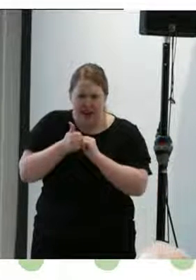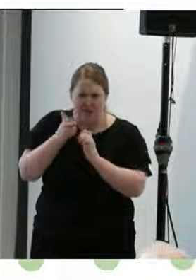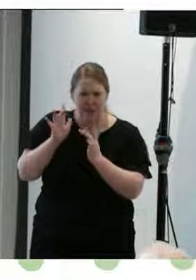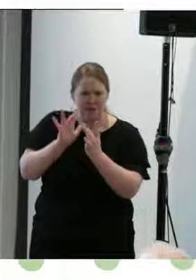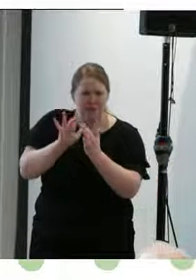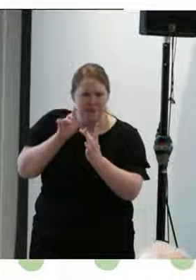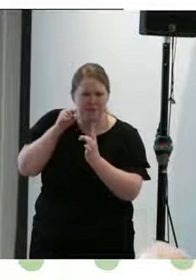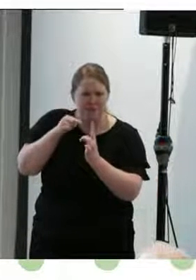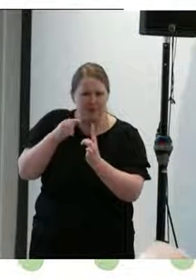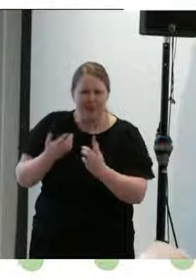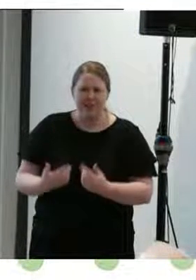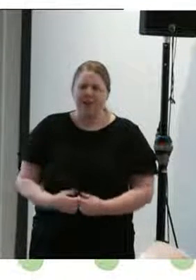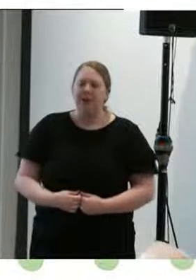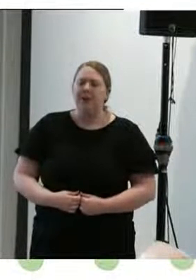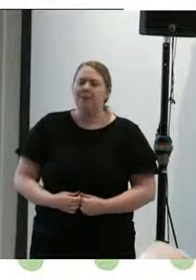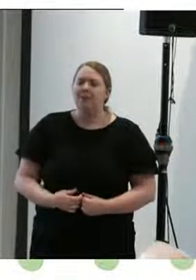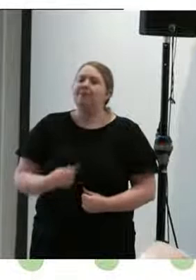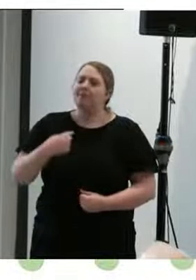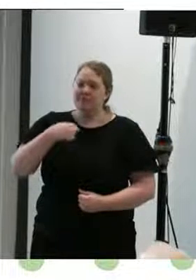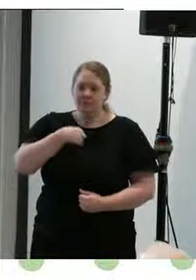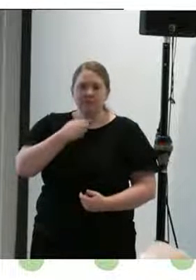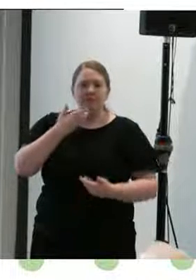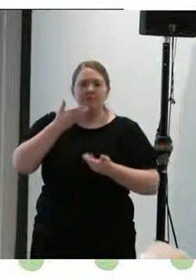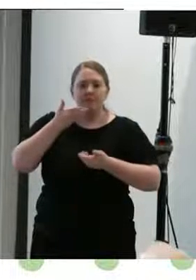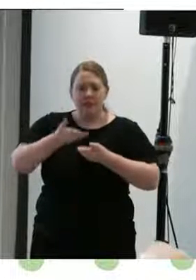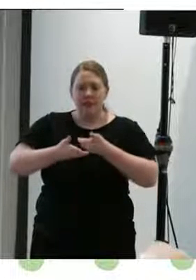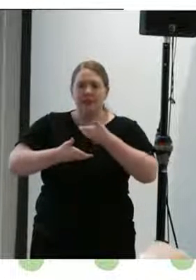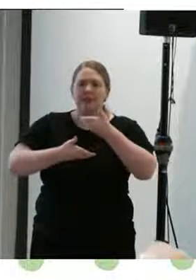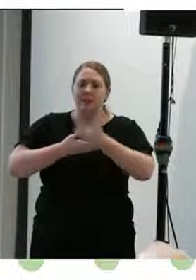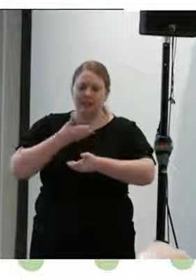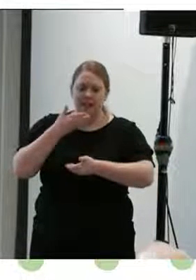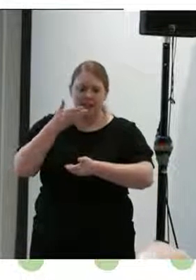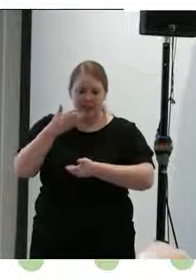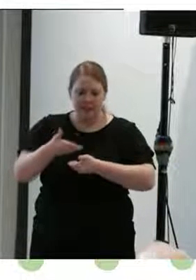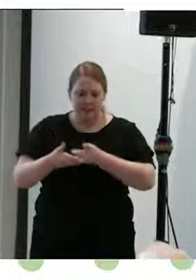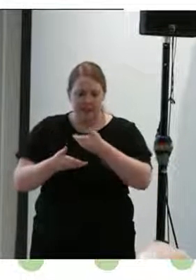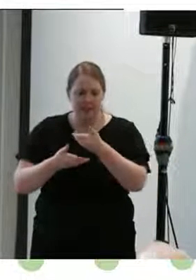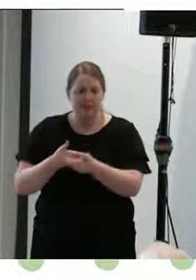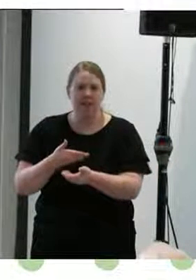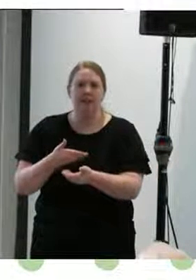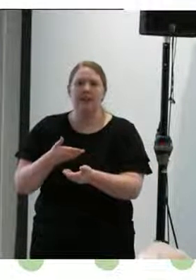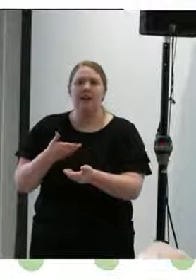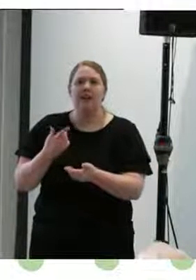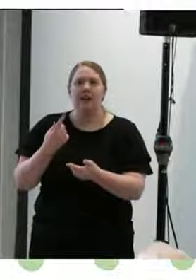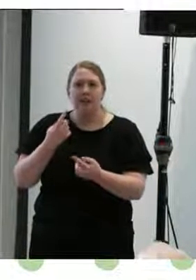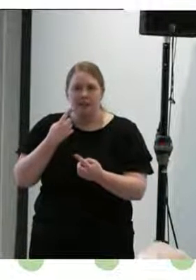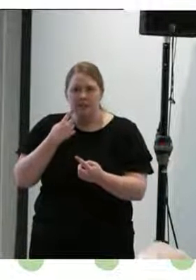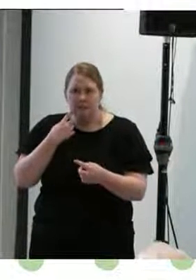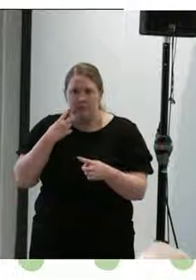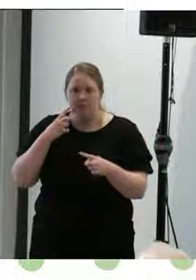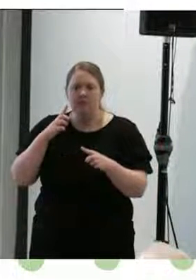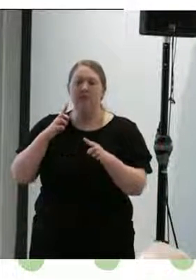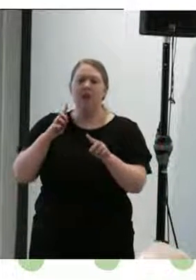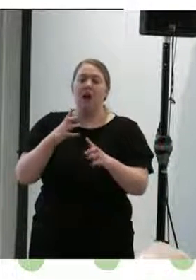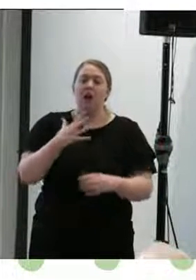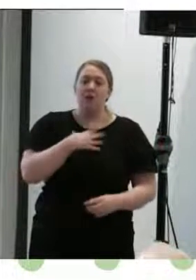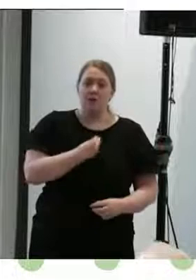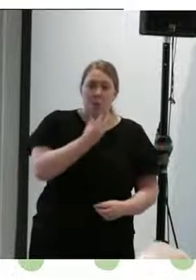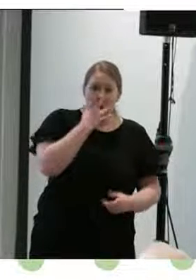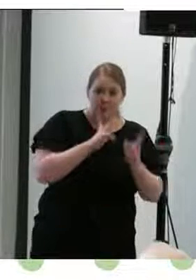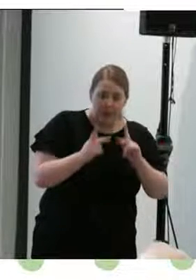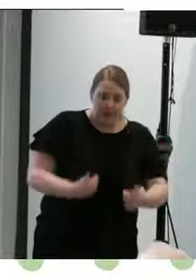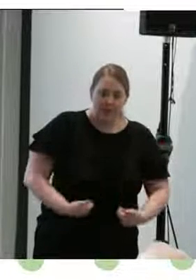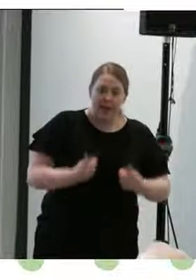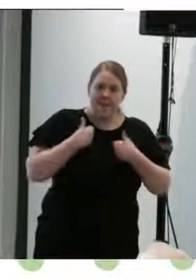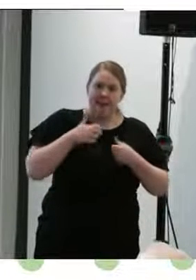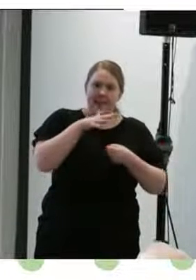So as I kind of moved along, I eventually was able to switch from speaking to the white people who had lived for a long time